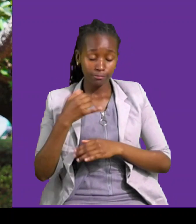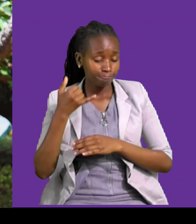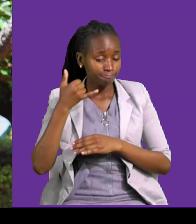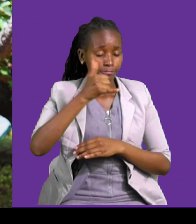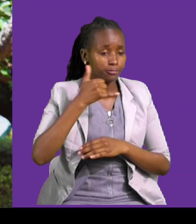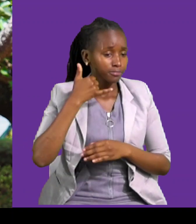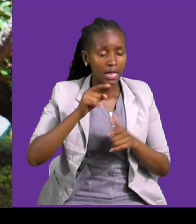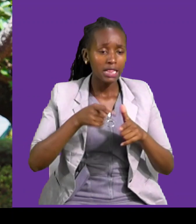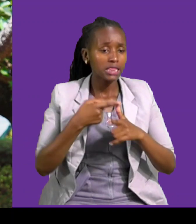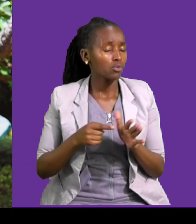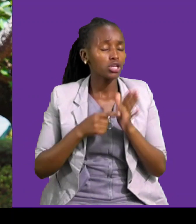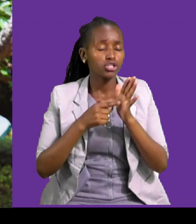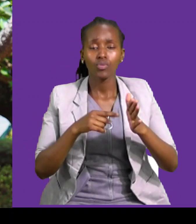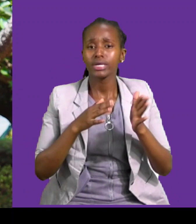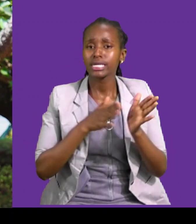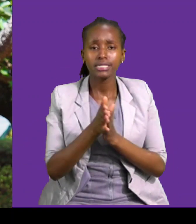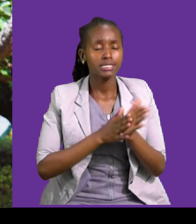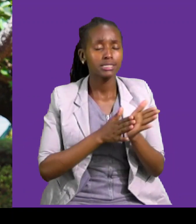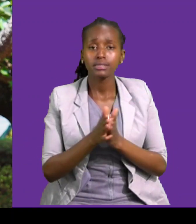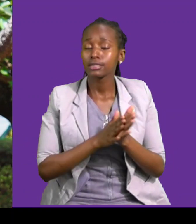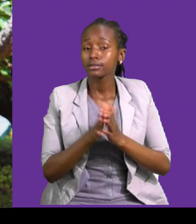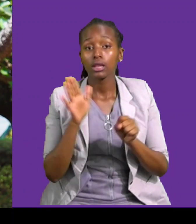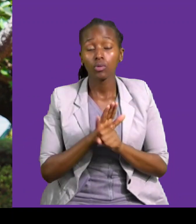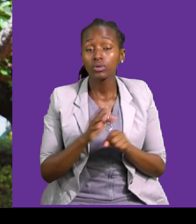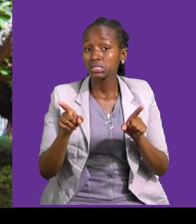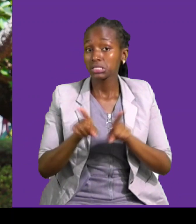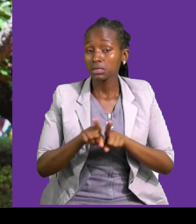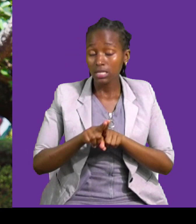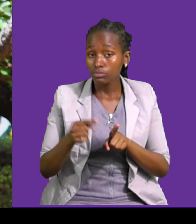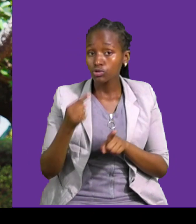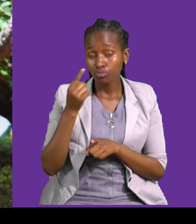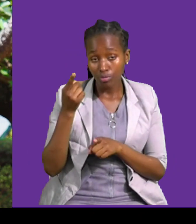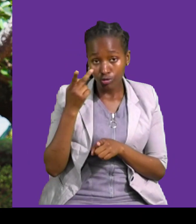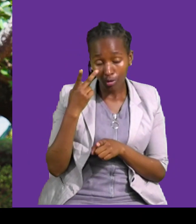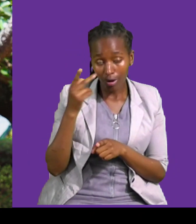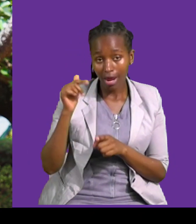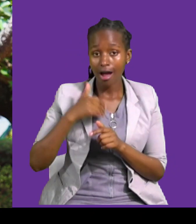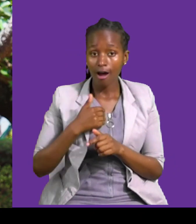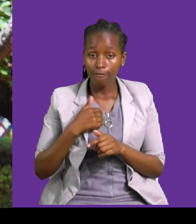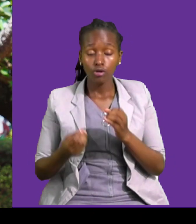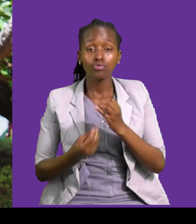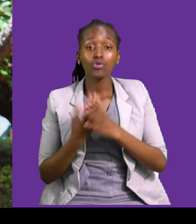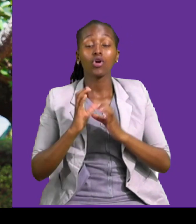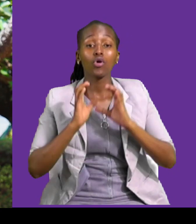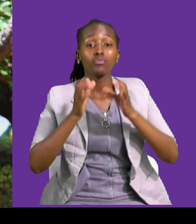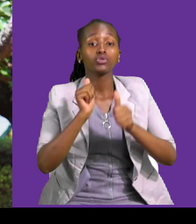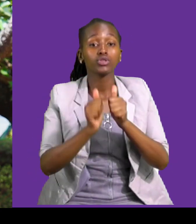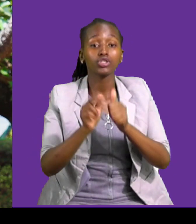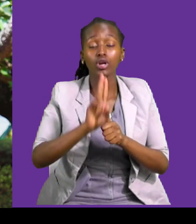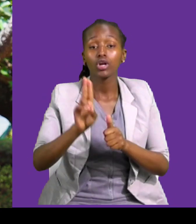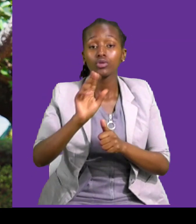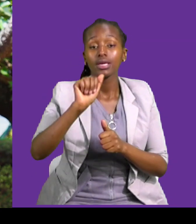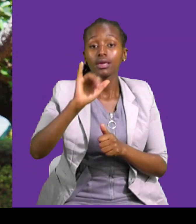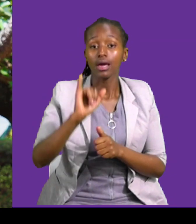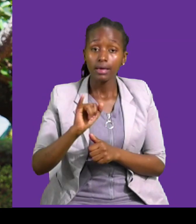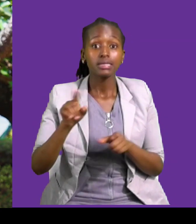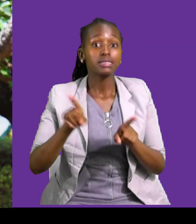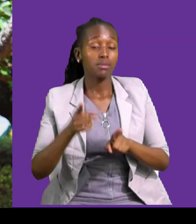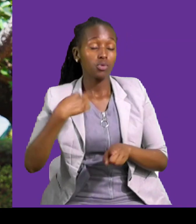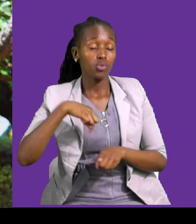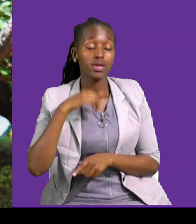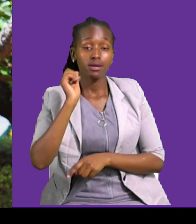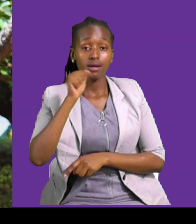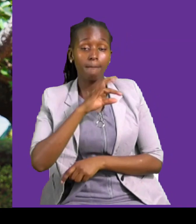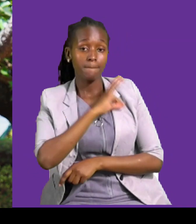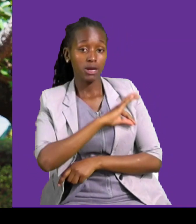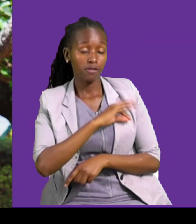their interest. There's also a growing fintech community, AI community here. Also, we're benefiting from